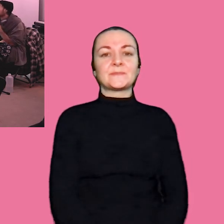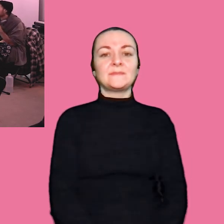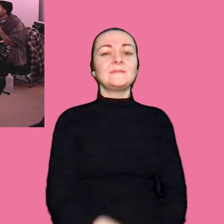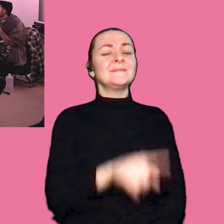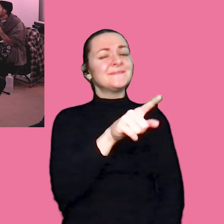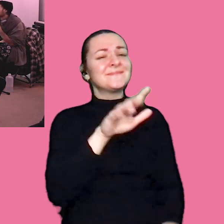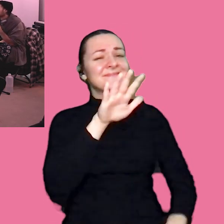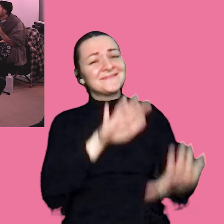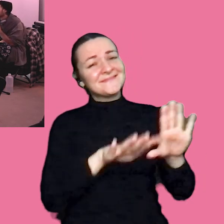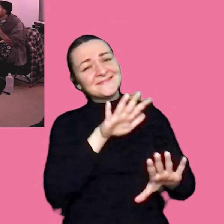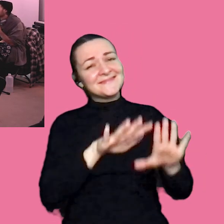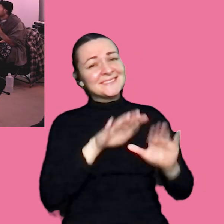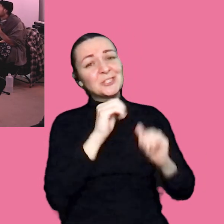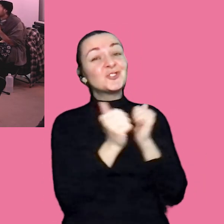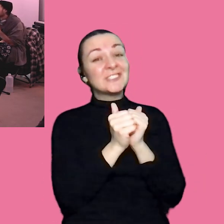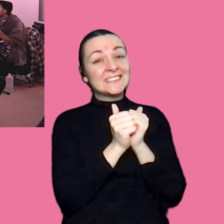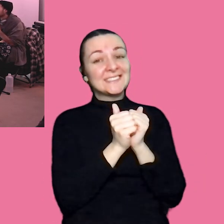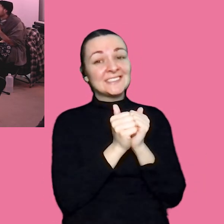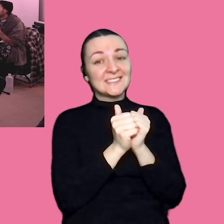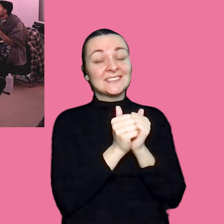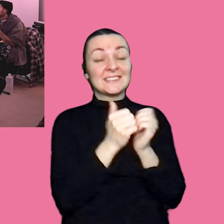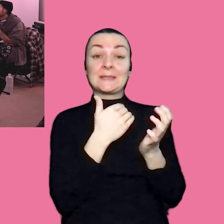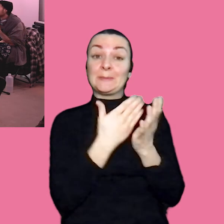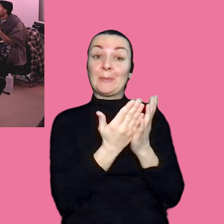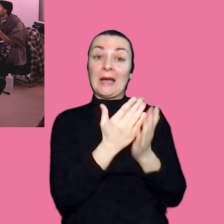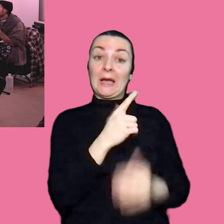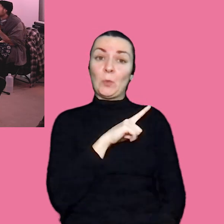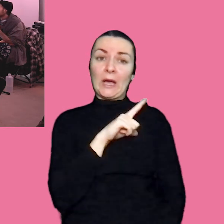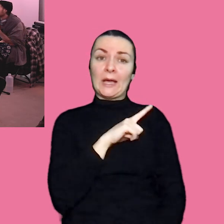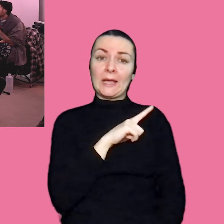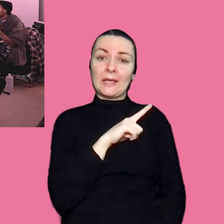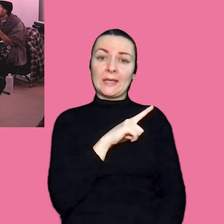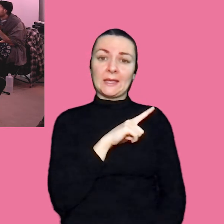I kind of agree. And I think part of why